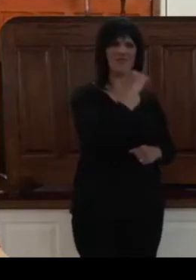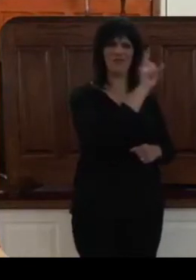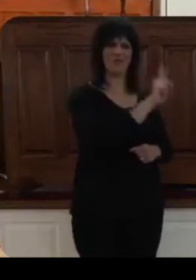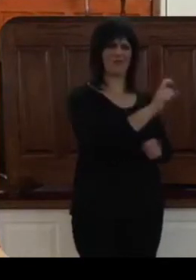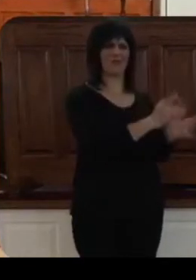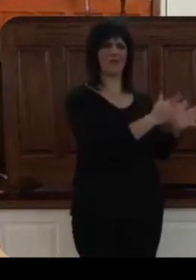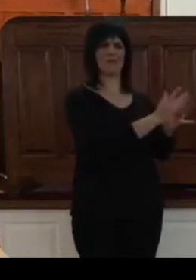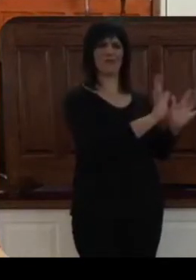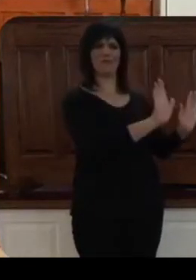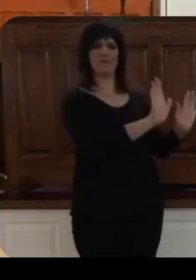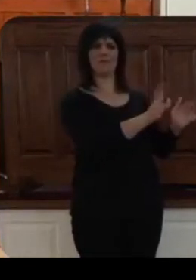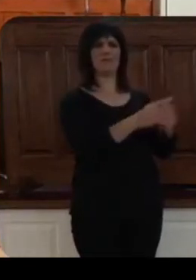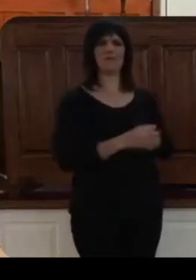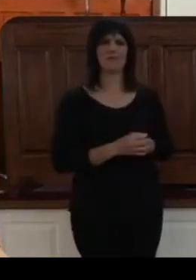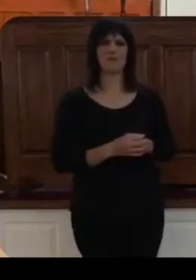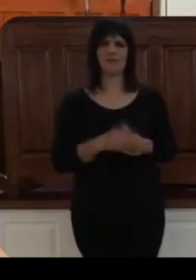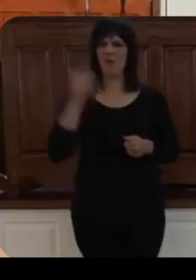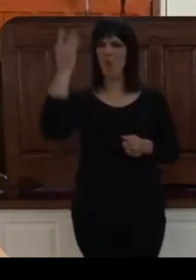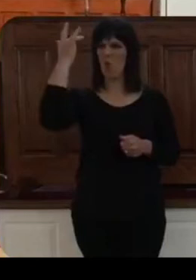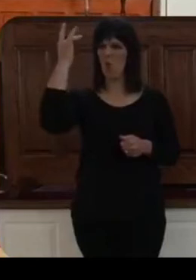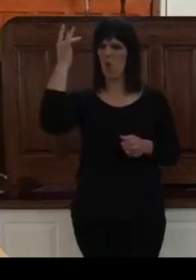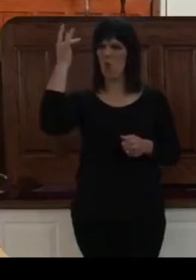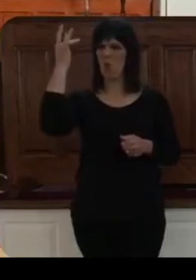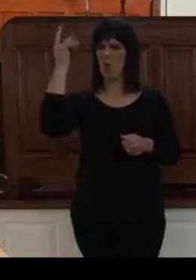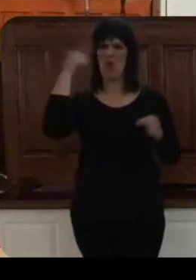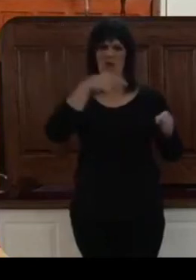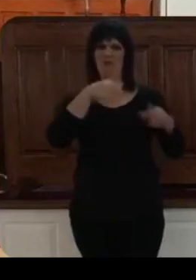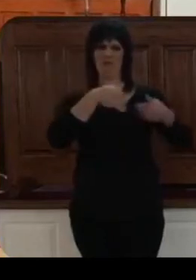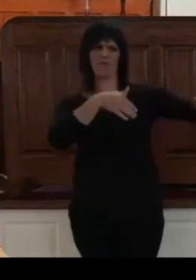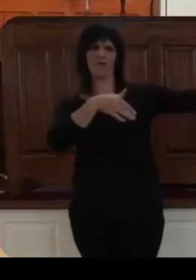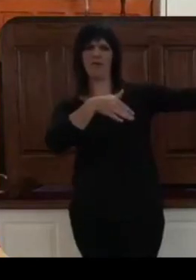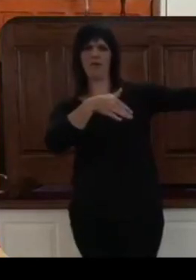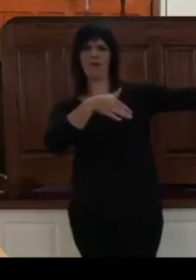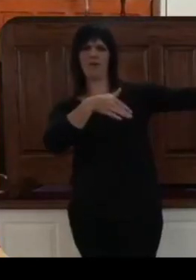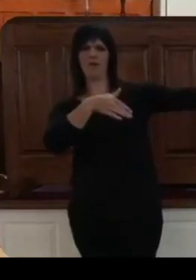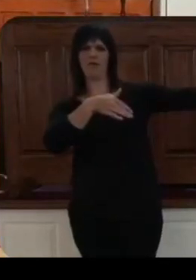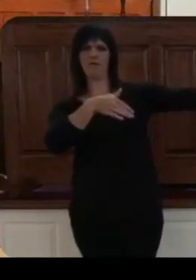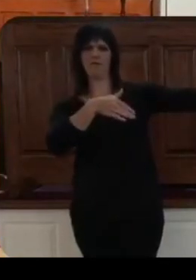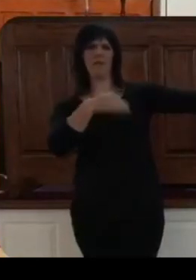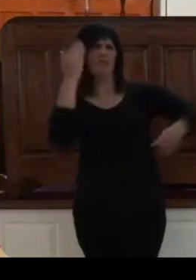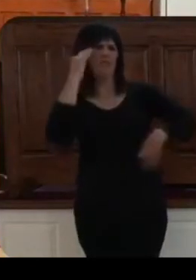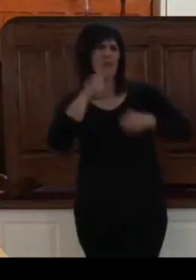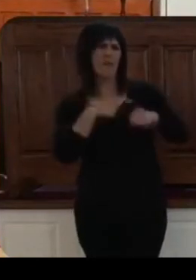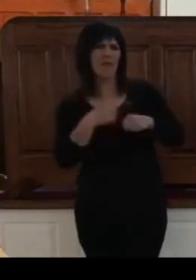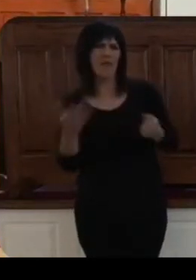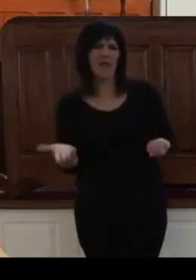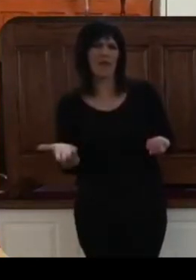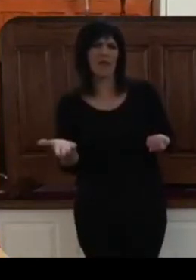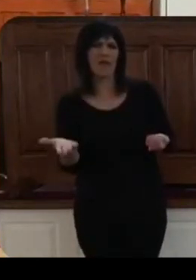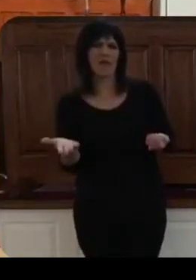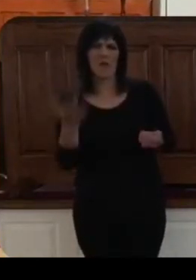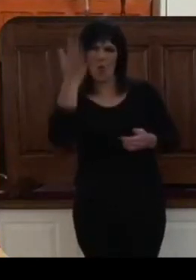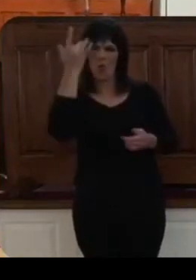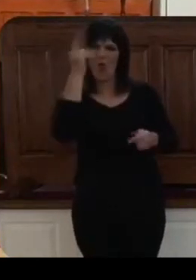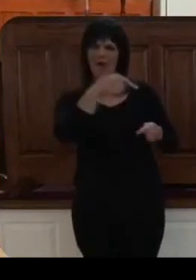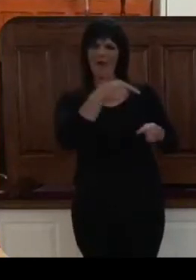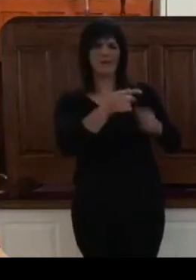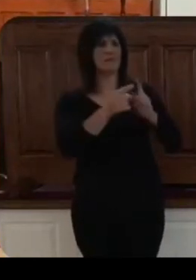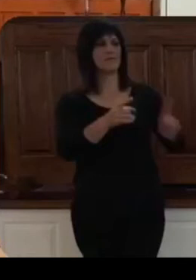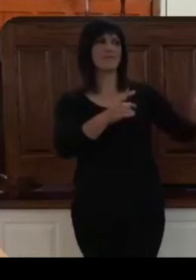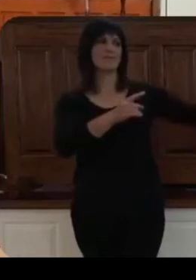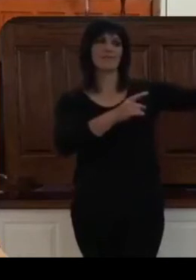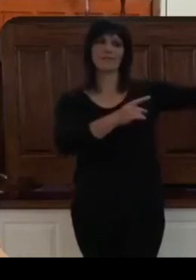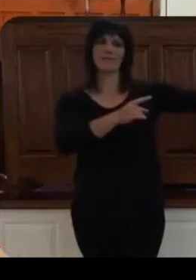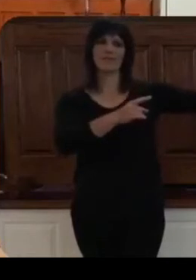want it. Why can't he just walk away and leave person B alone? You ever think about that? Why can't he just go on about his